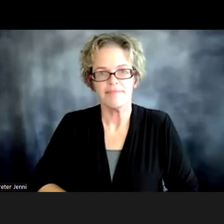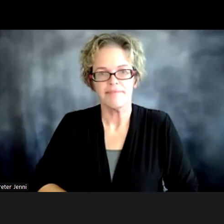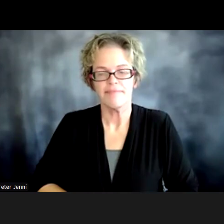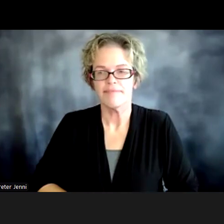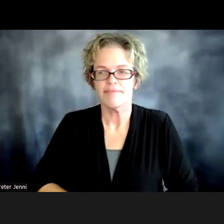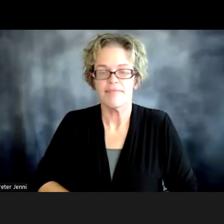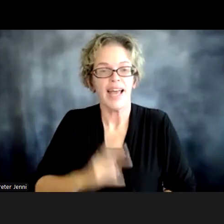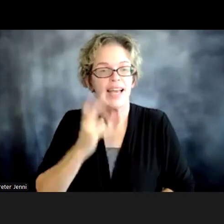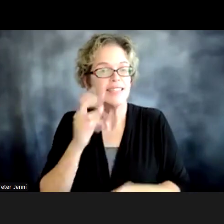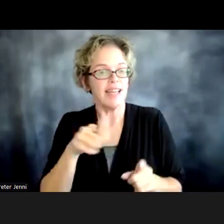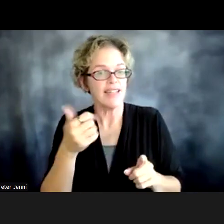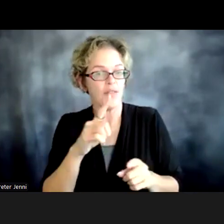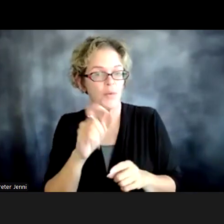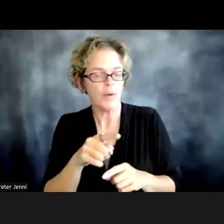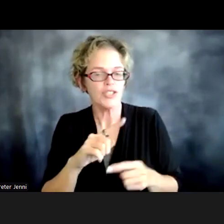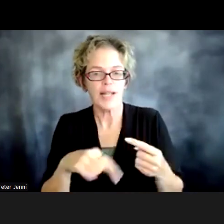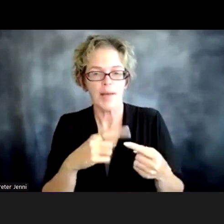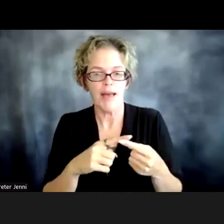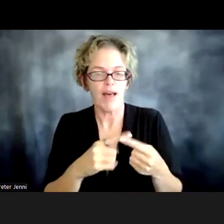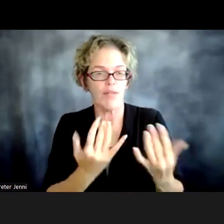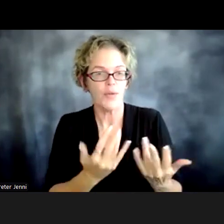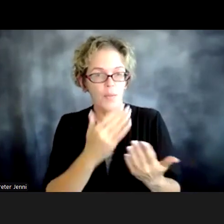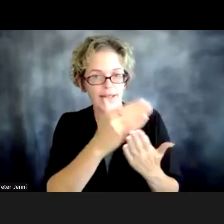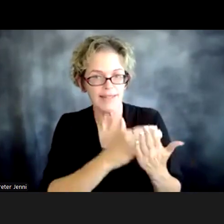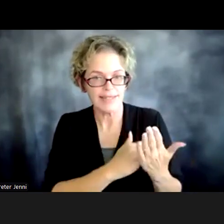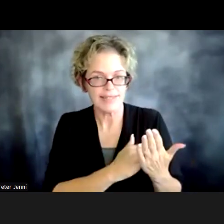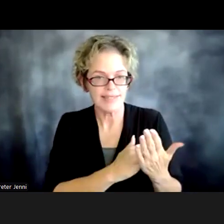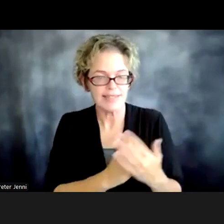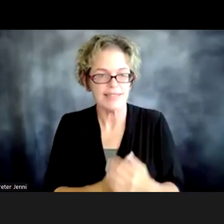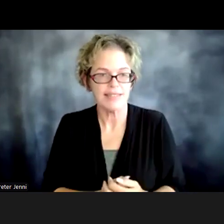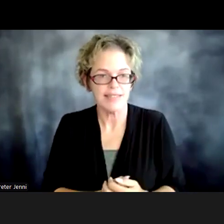I see another question here about the wait list.